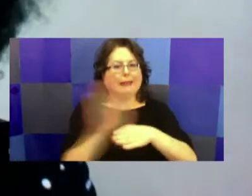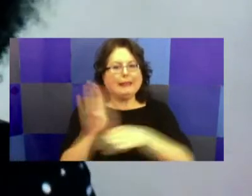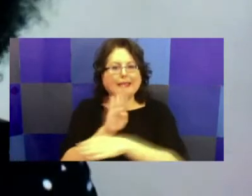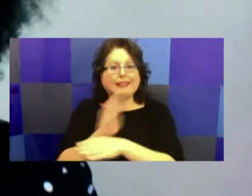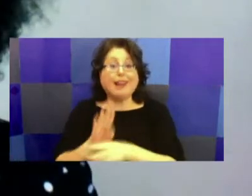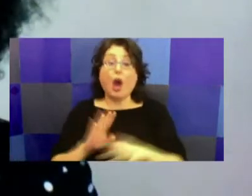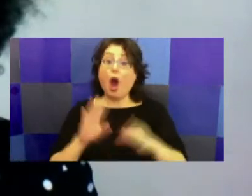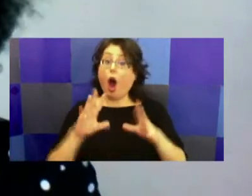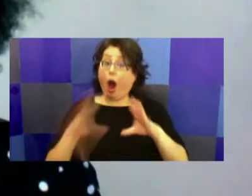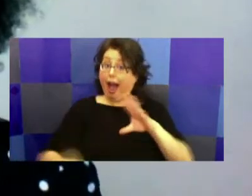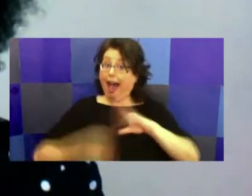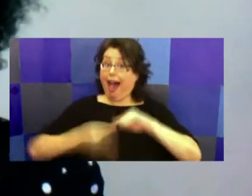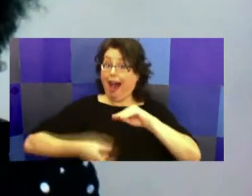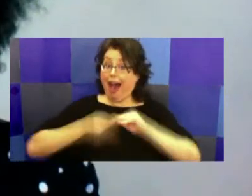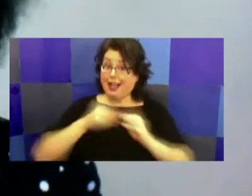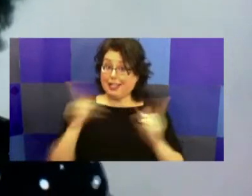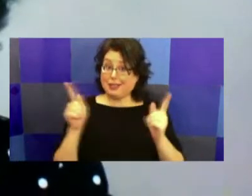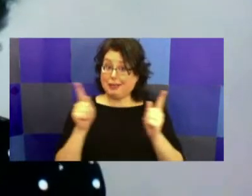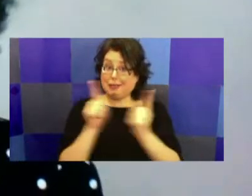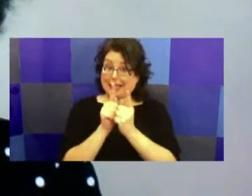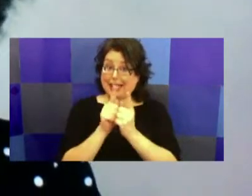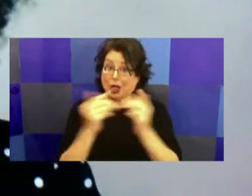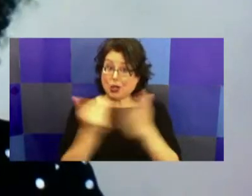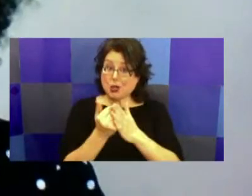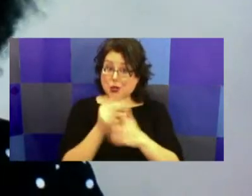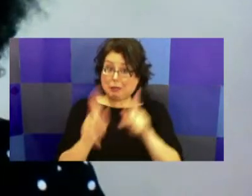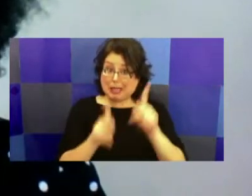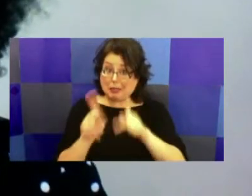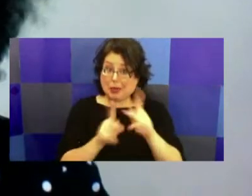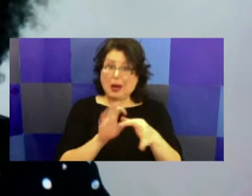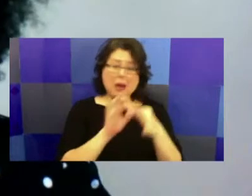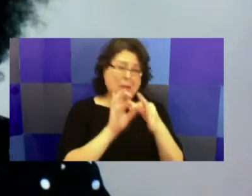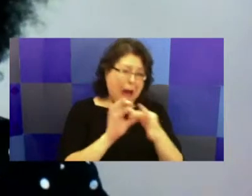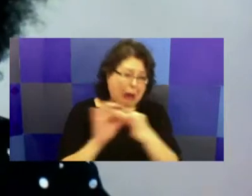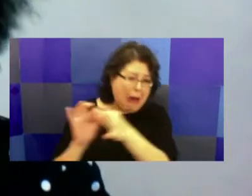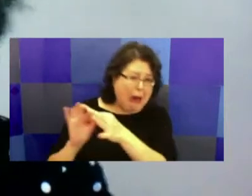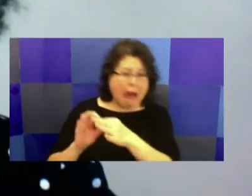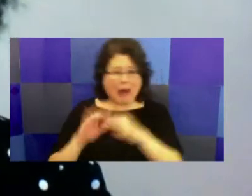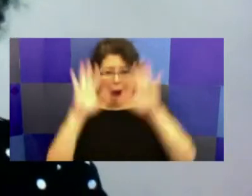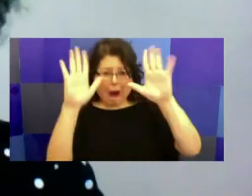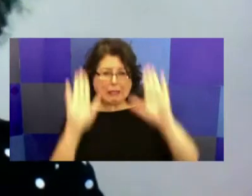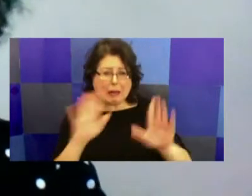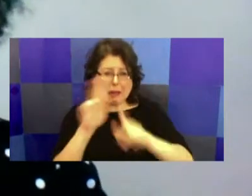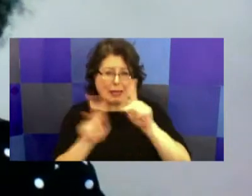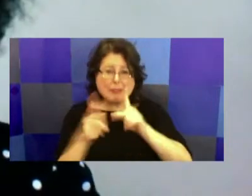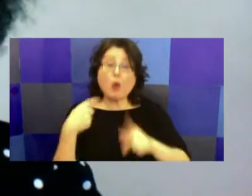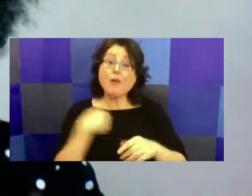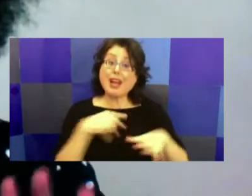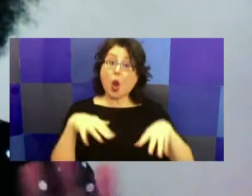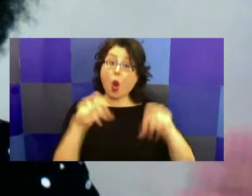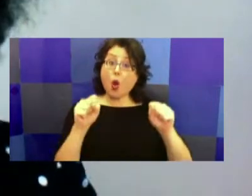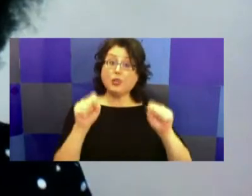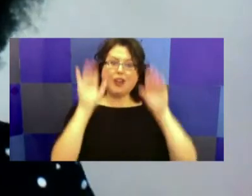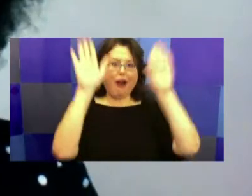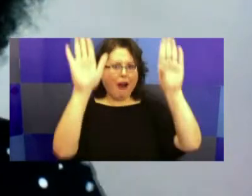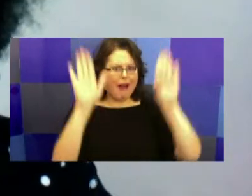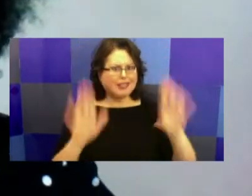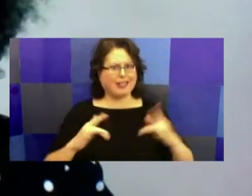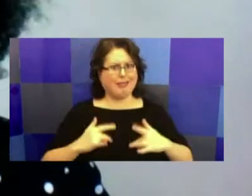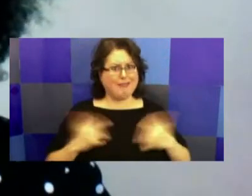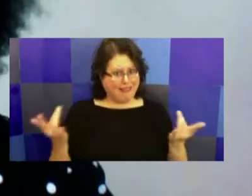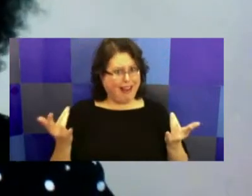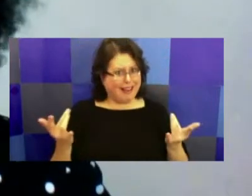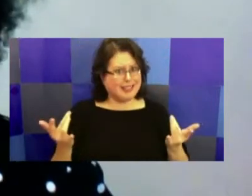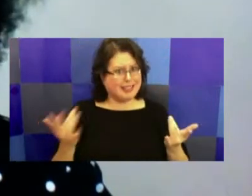meeting lots of new people and bonding with some incredible individuals, we host some really great events.